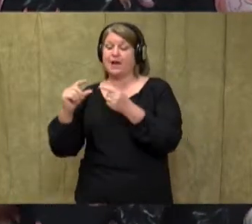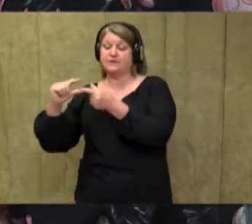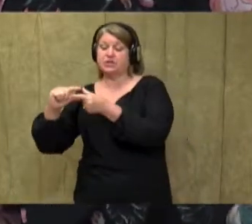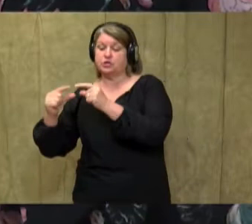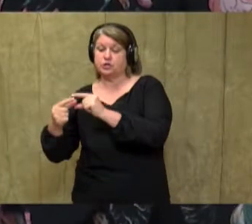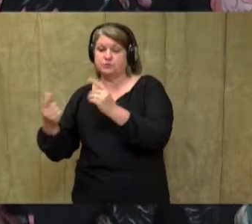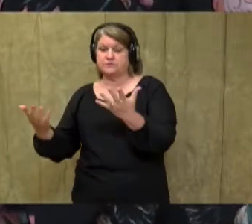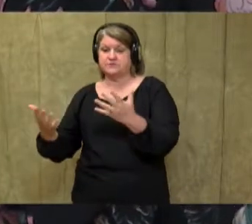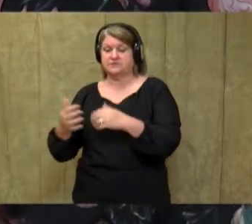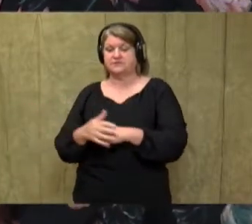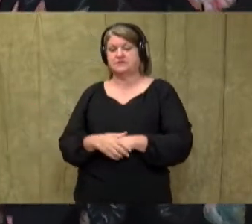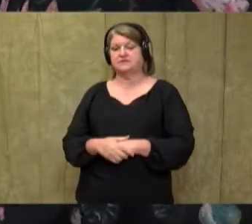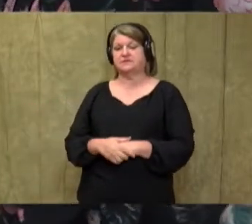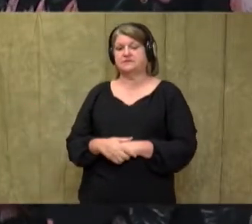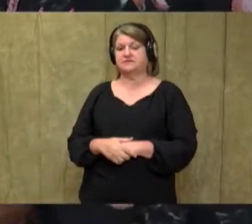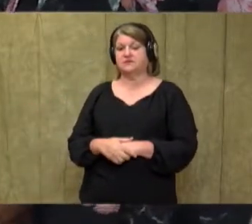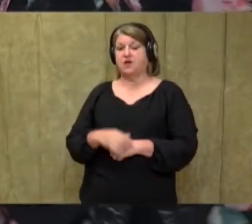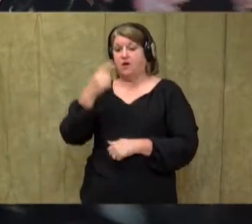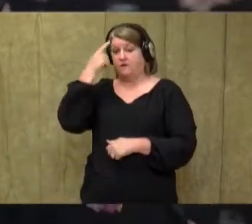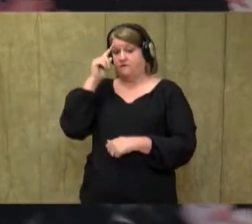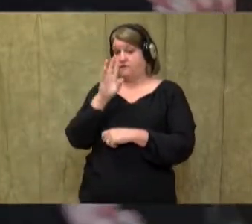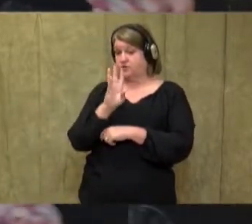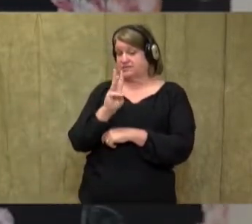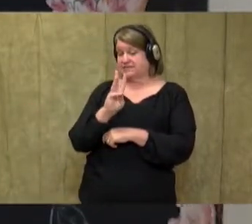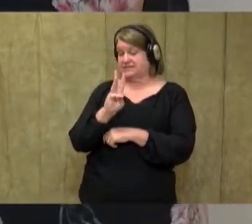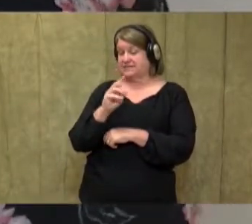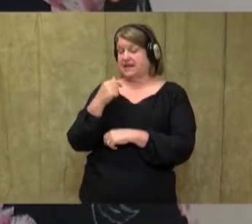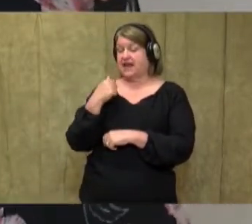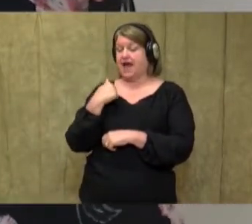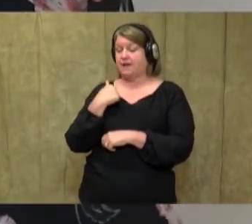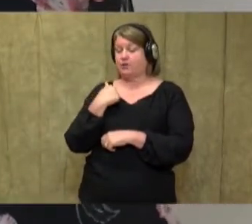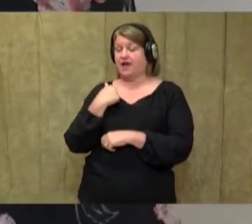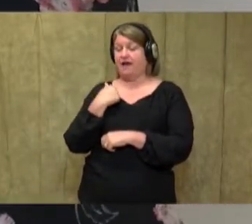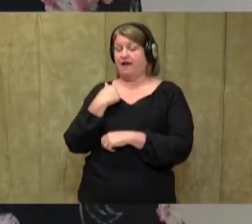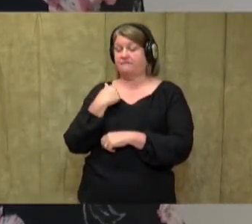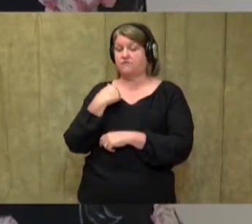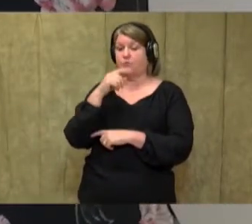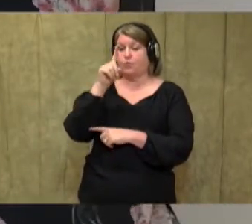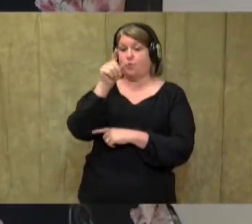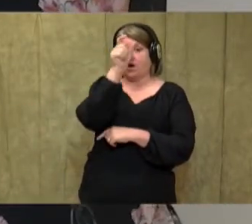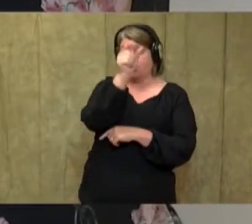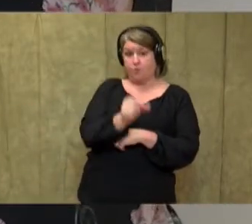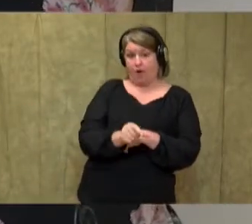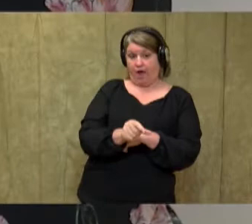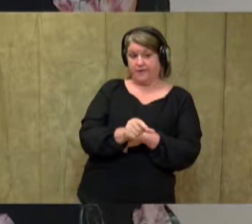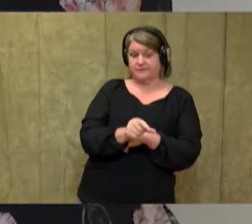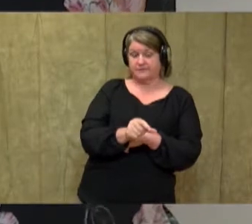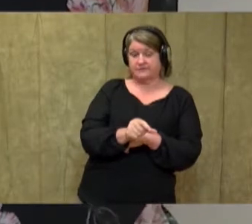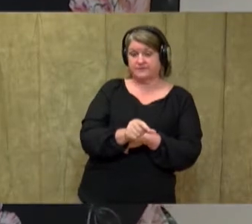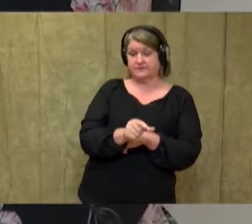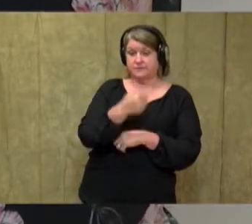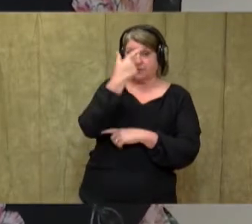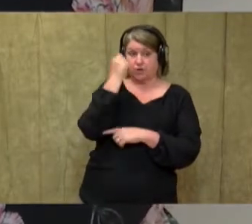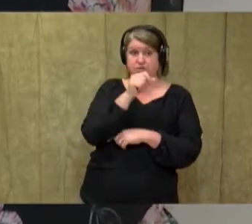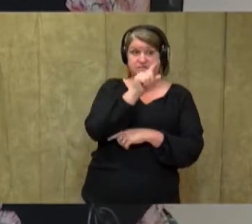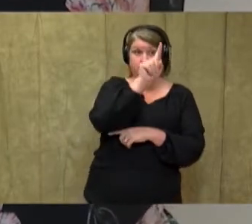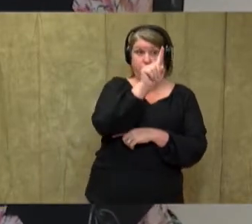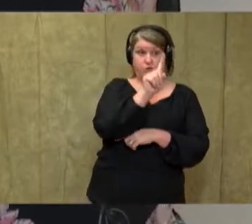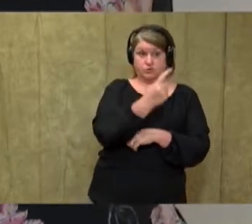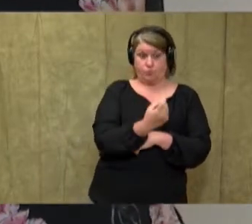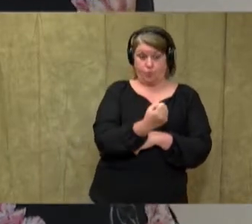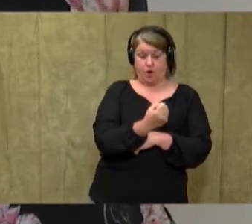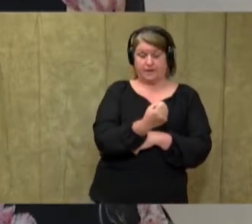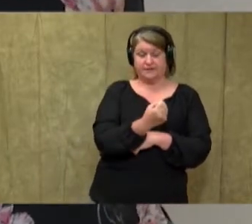cubes? For 16, I'm going to have 1 rod because there's a 1 in the tens